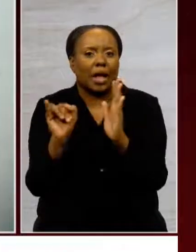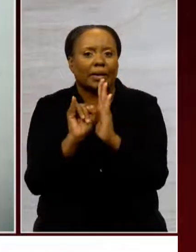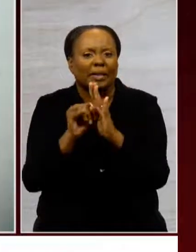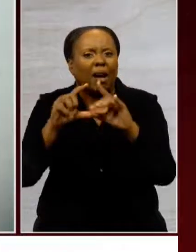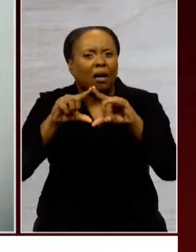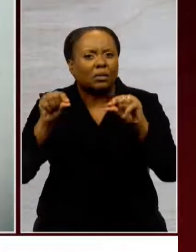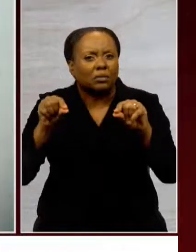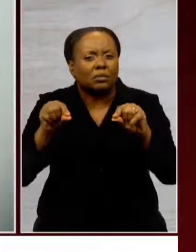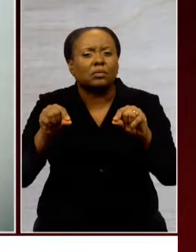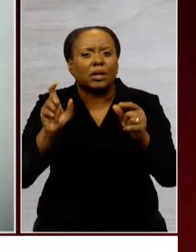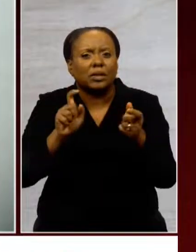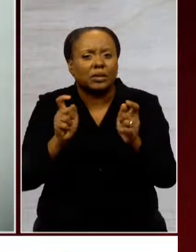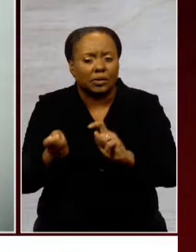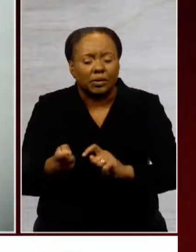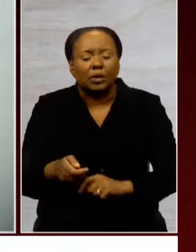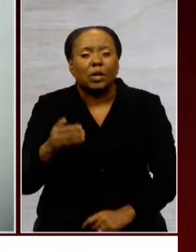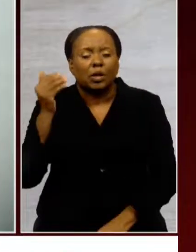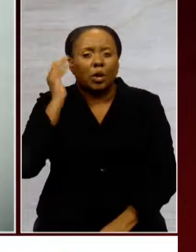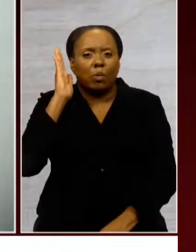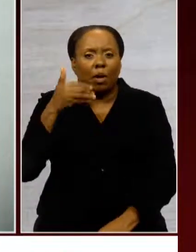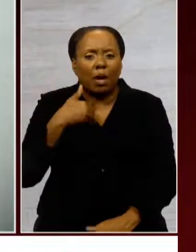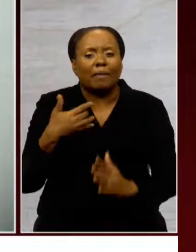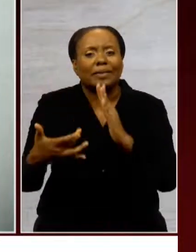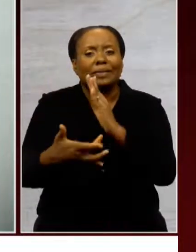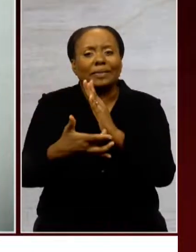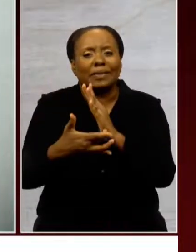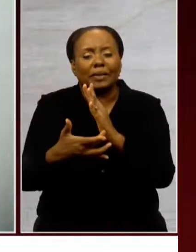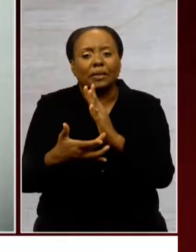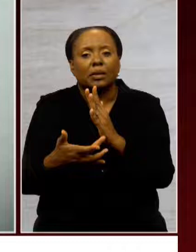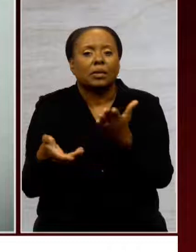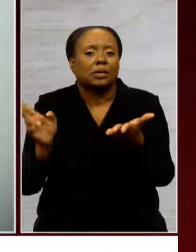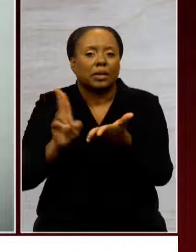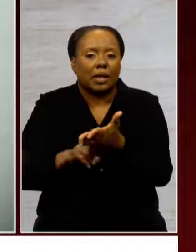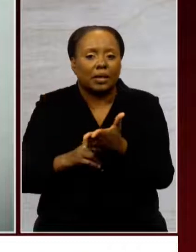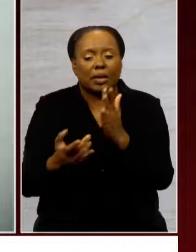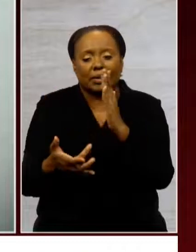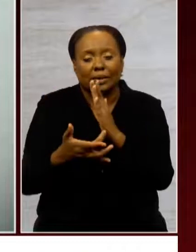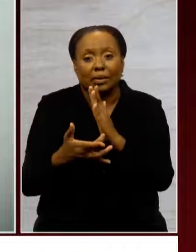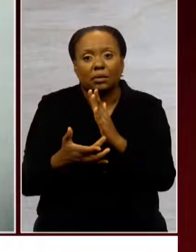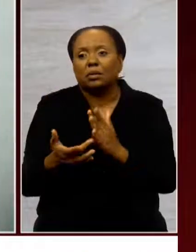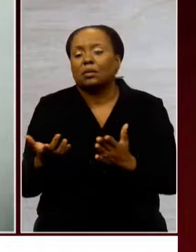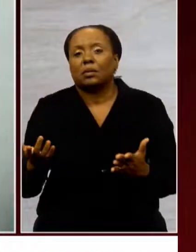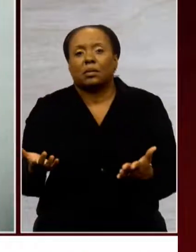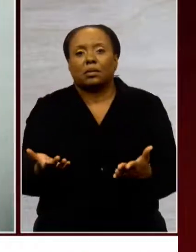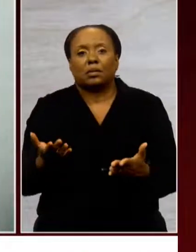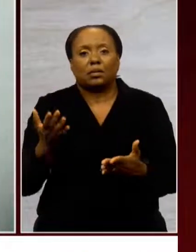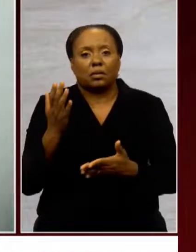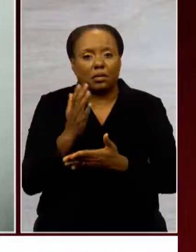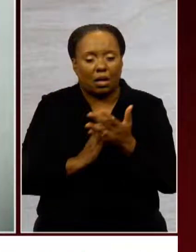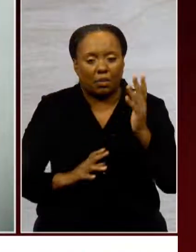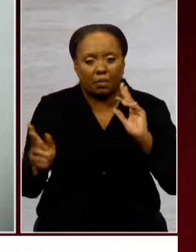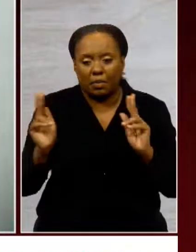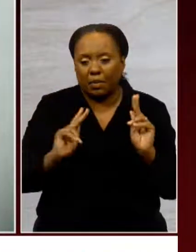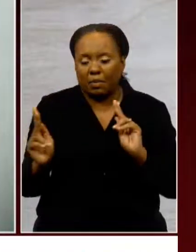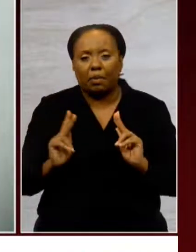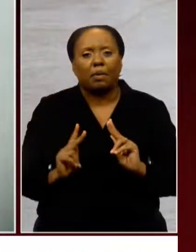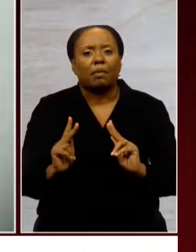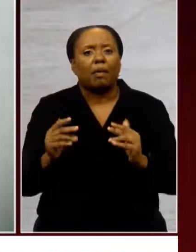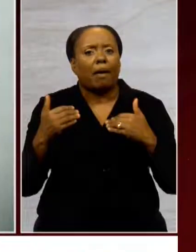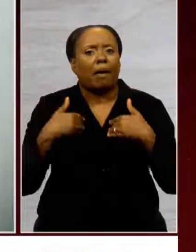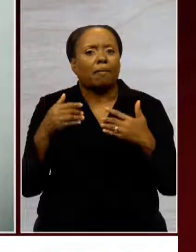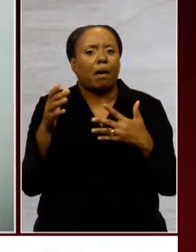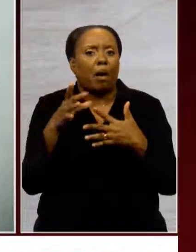method. As you know, you're going to have the digital ID, digital signature as part of it. So for some persons, that would be an option.